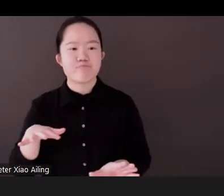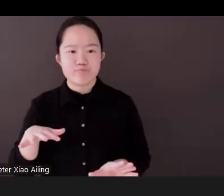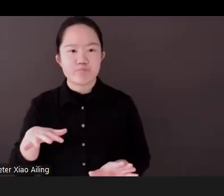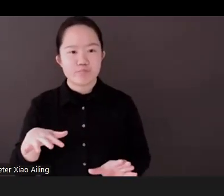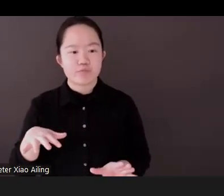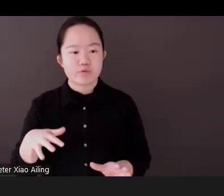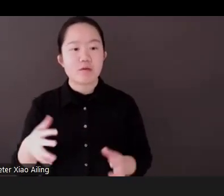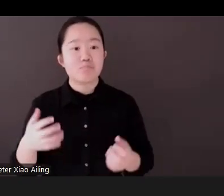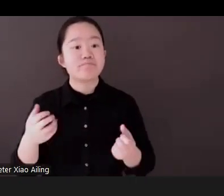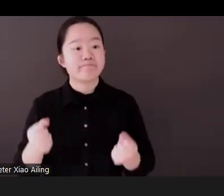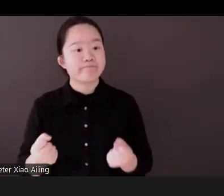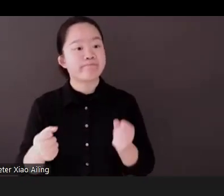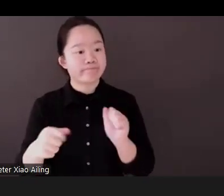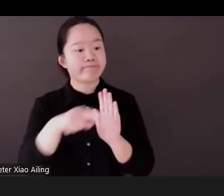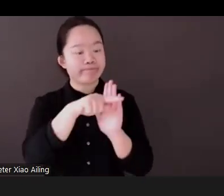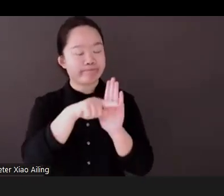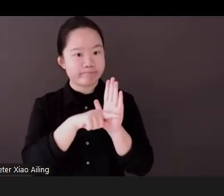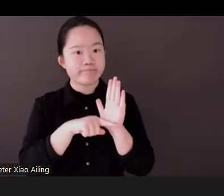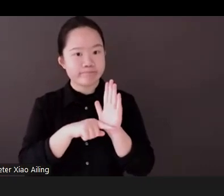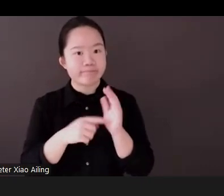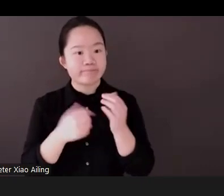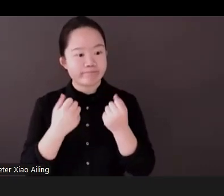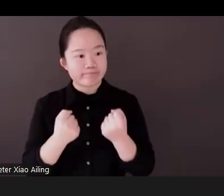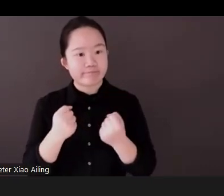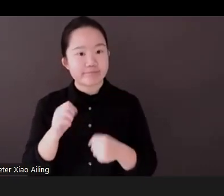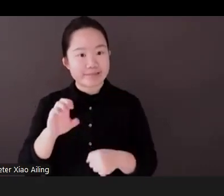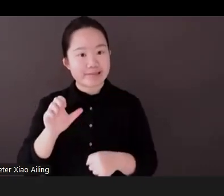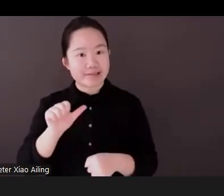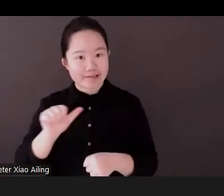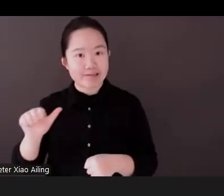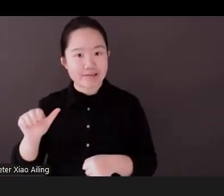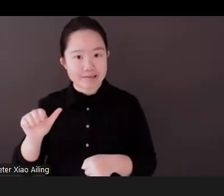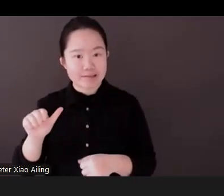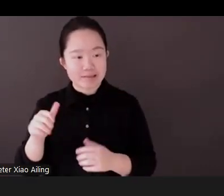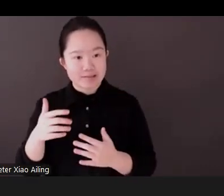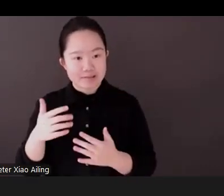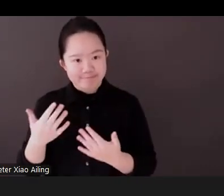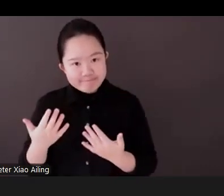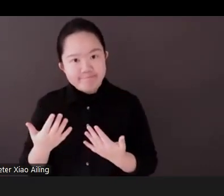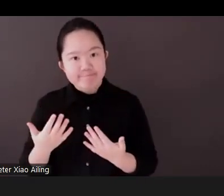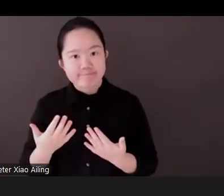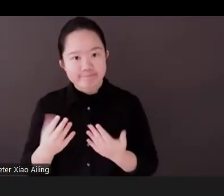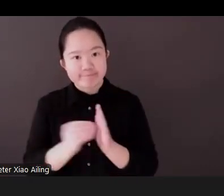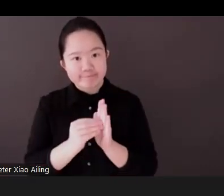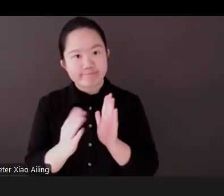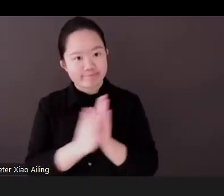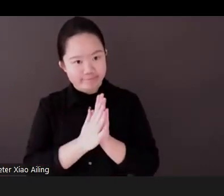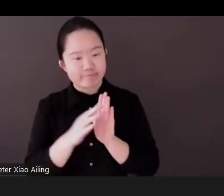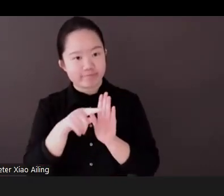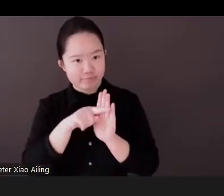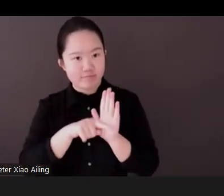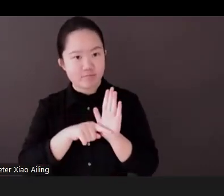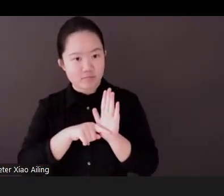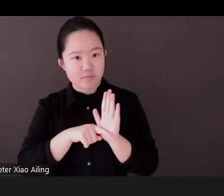regulated by the EAA. And so for an ebook that is created in a